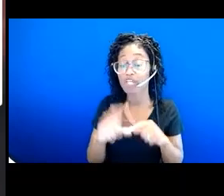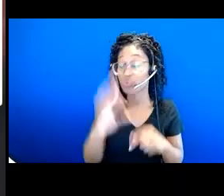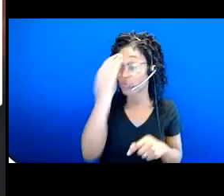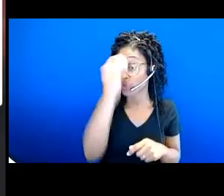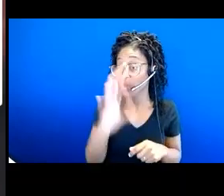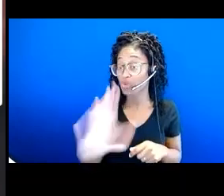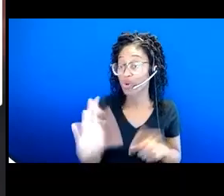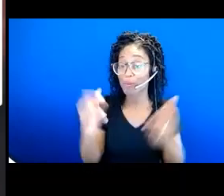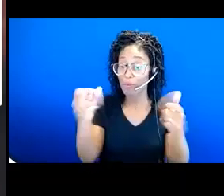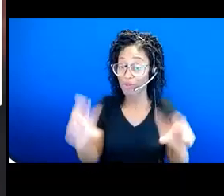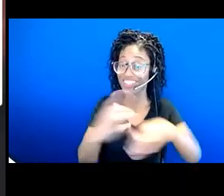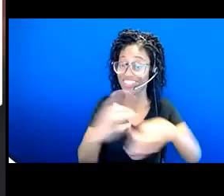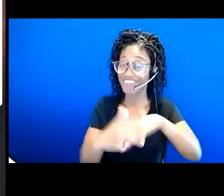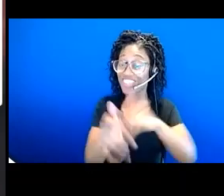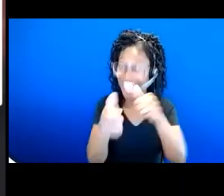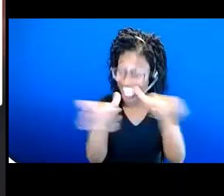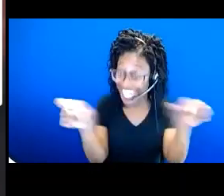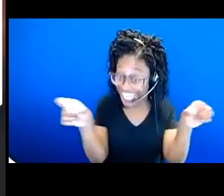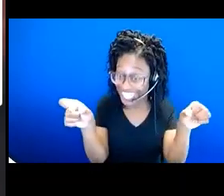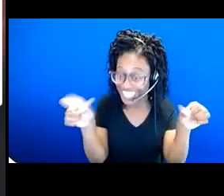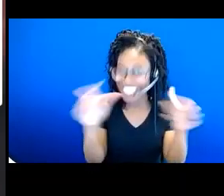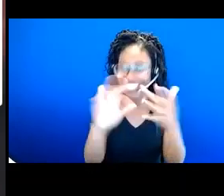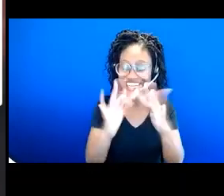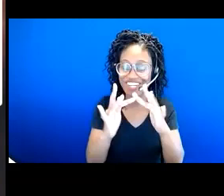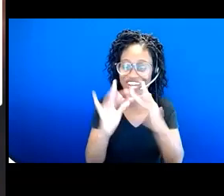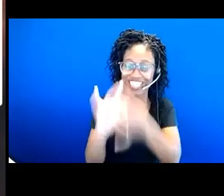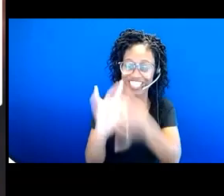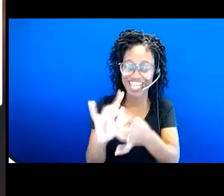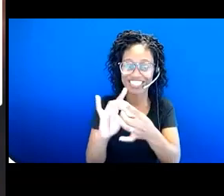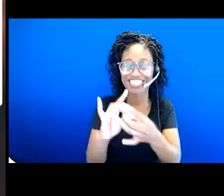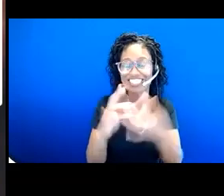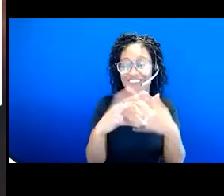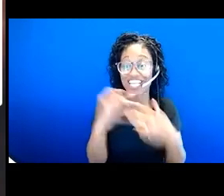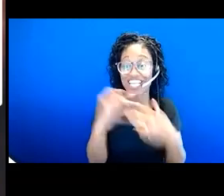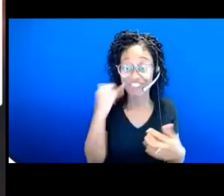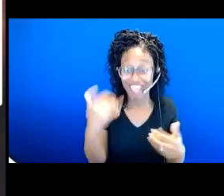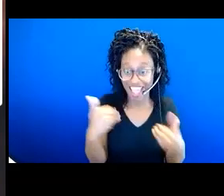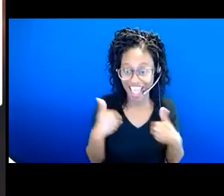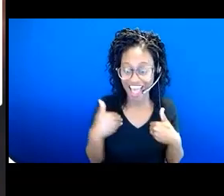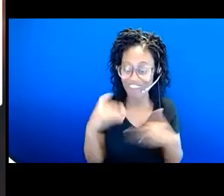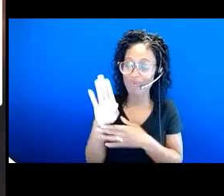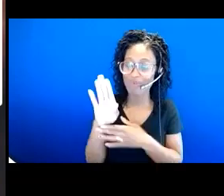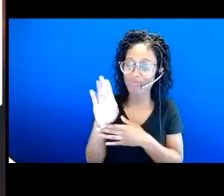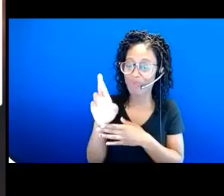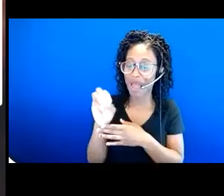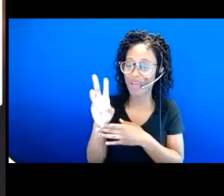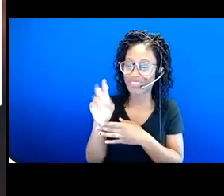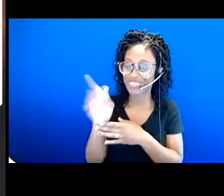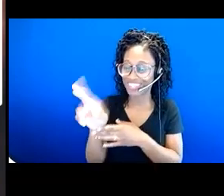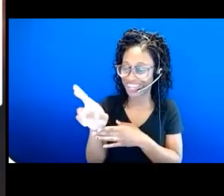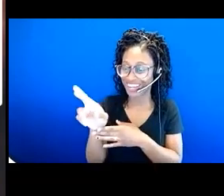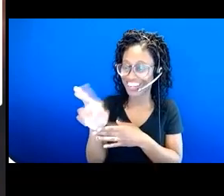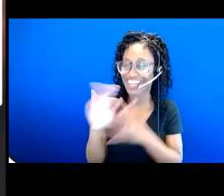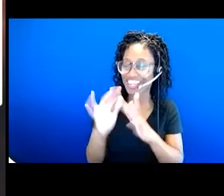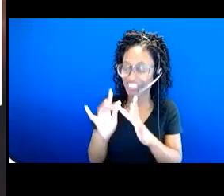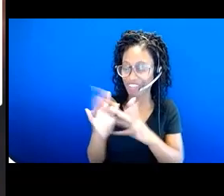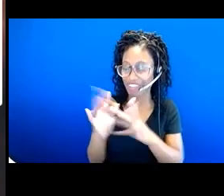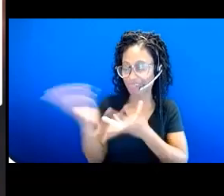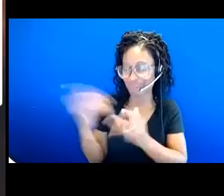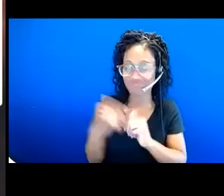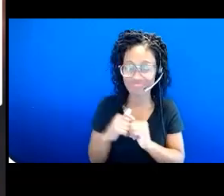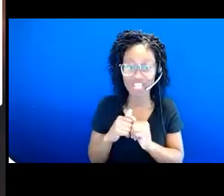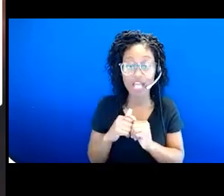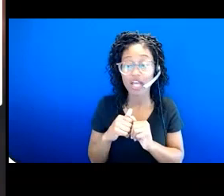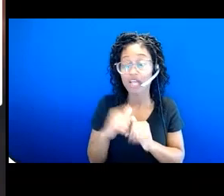available on any internet connected device that has a browser. So you can view it on your on a